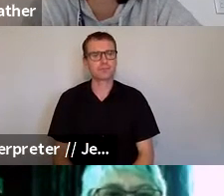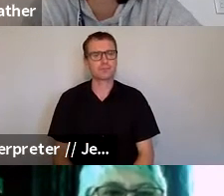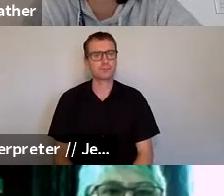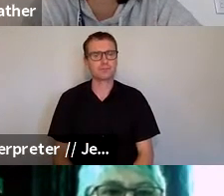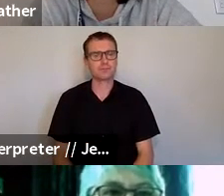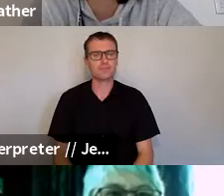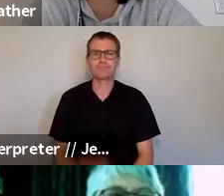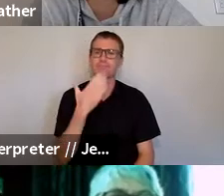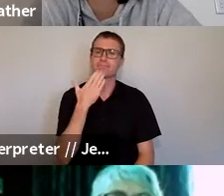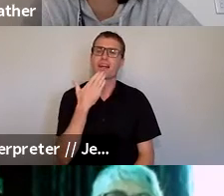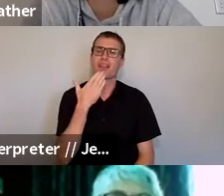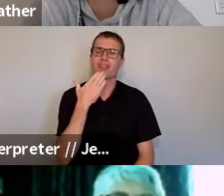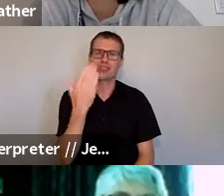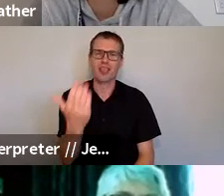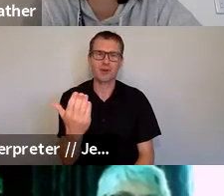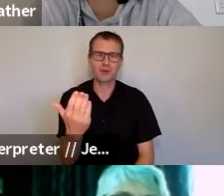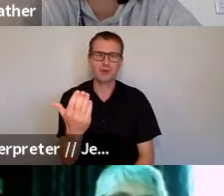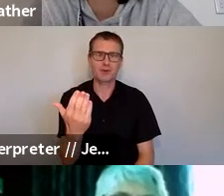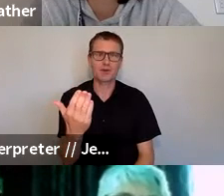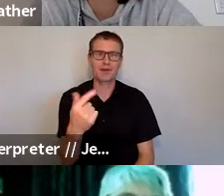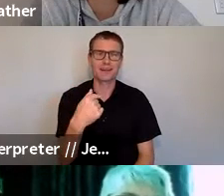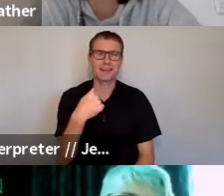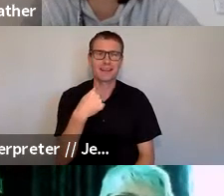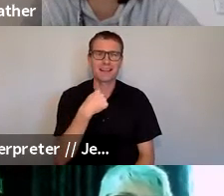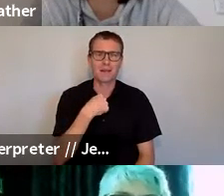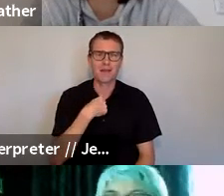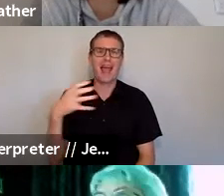Thank you, Simon. I've just reminded myself to unmute myself.